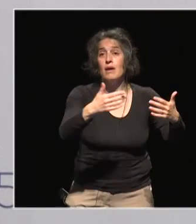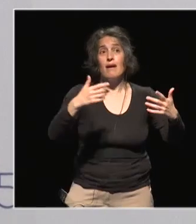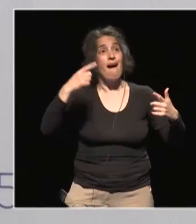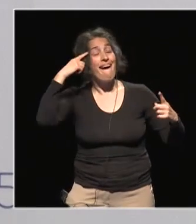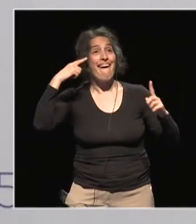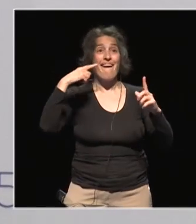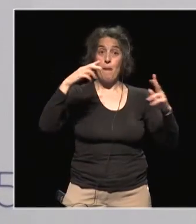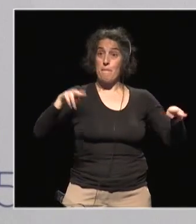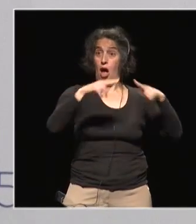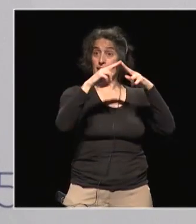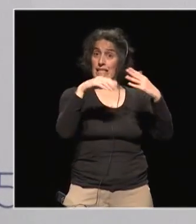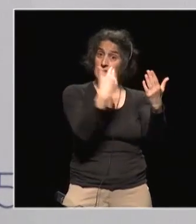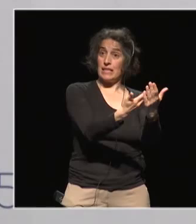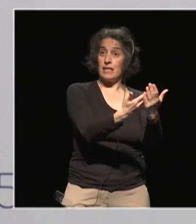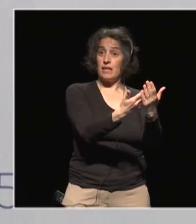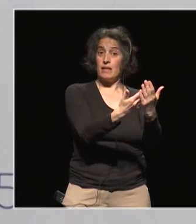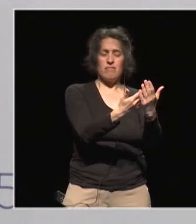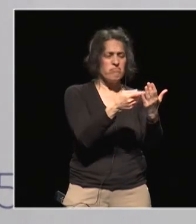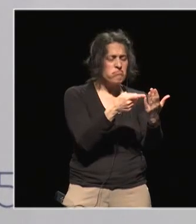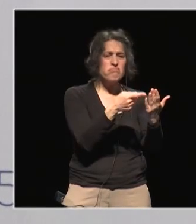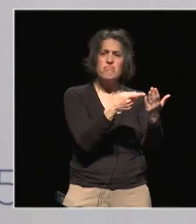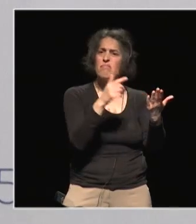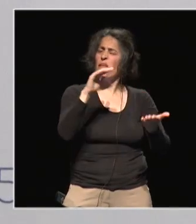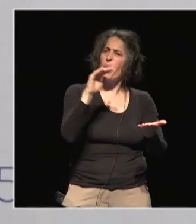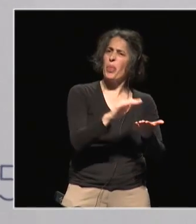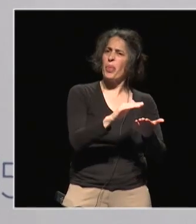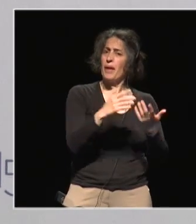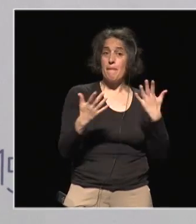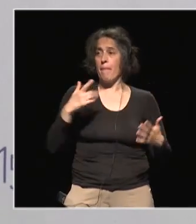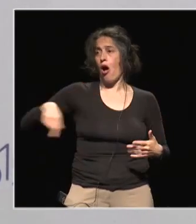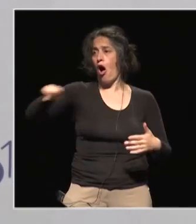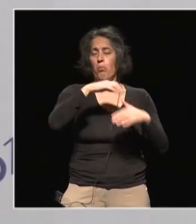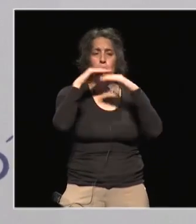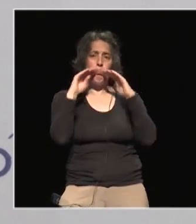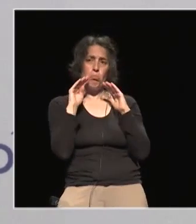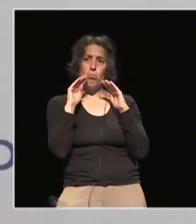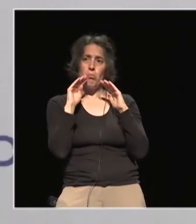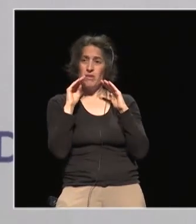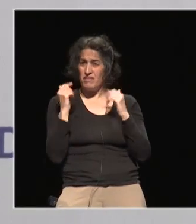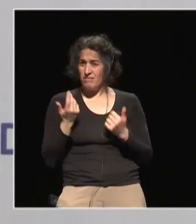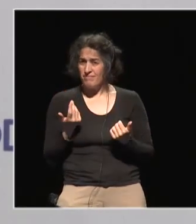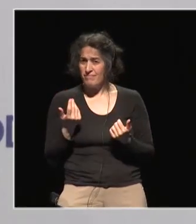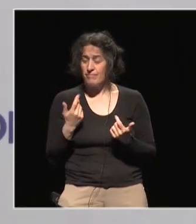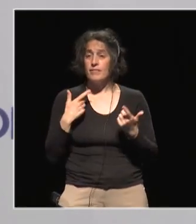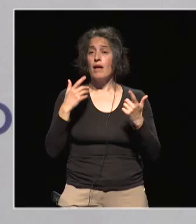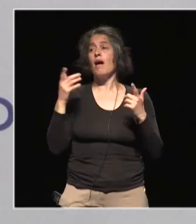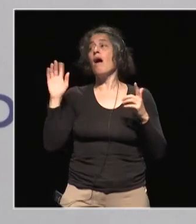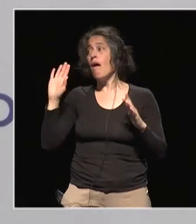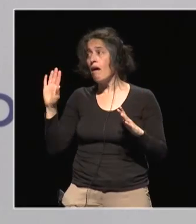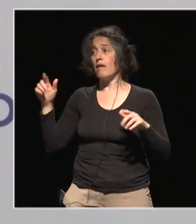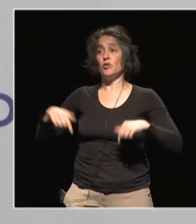clearly unsatisfactory, but you're going to tell us it's okay, it's not a failure because we're going to come back next year and do a bit